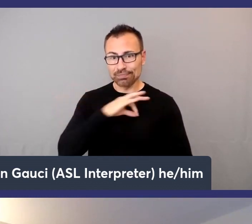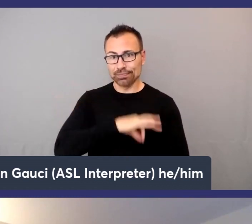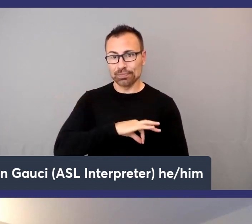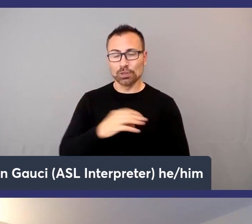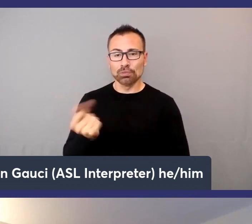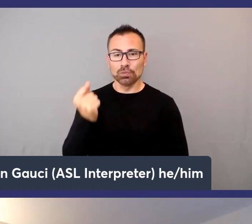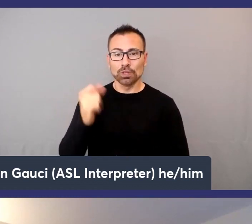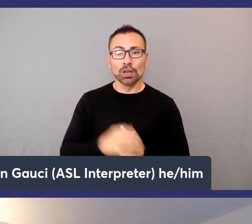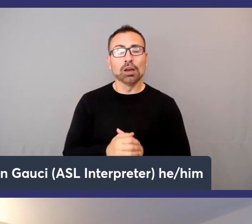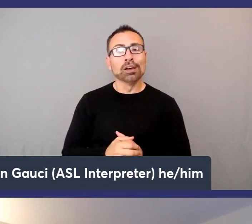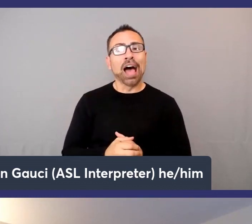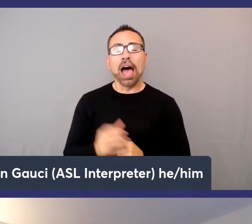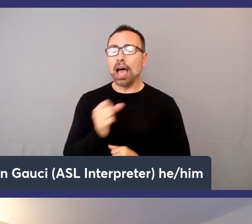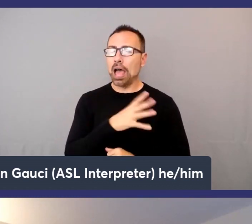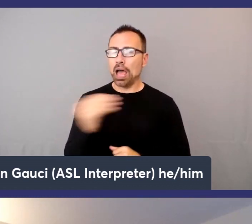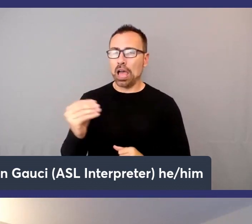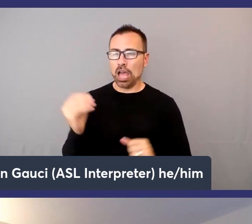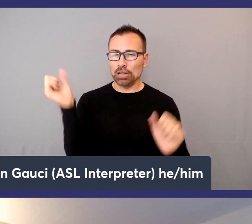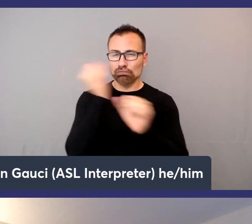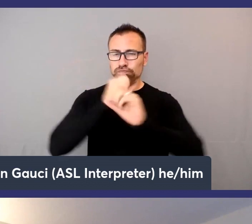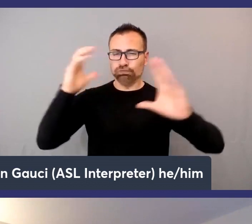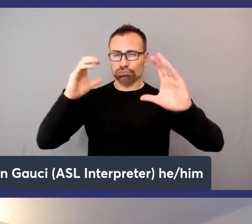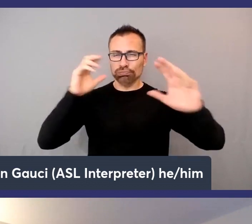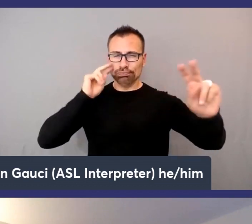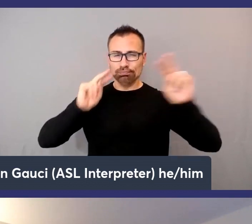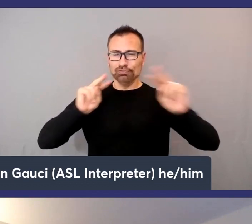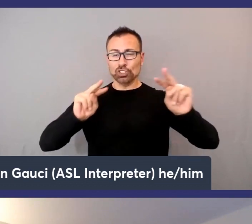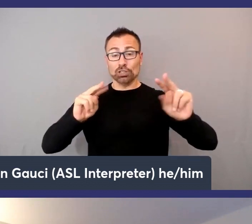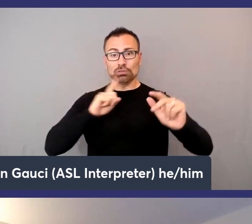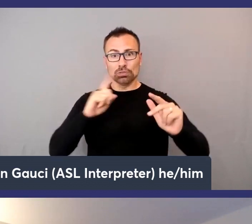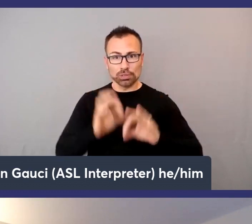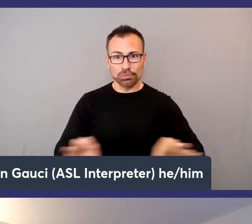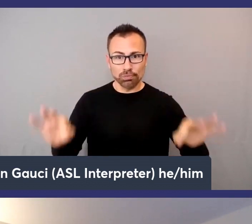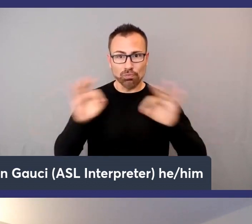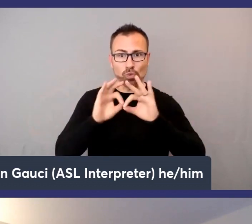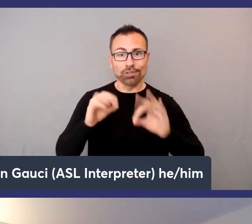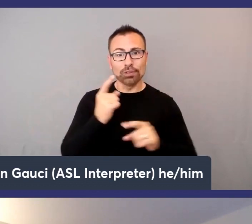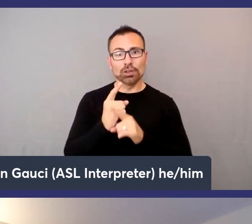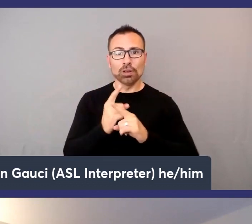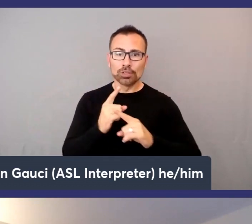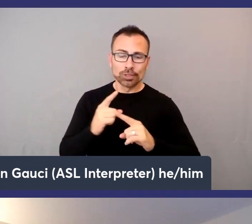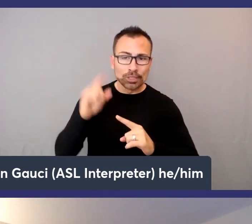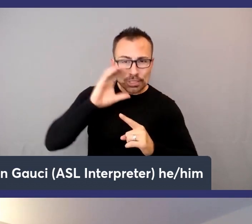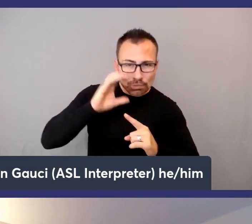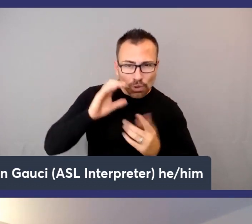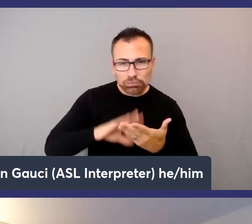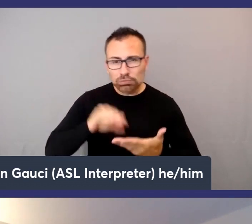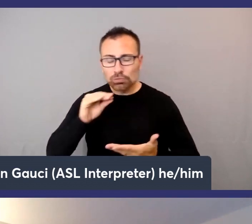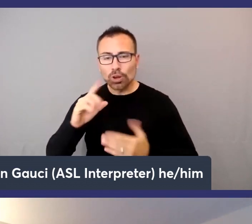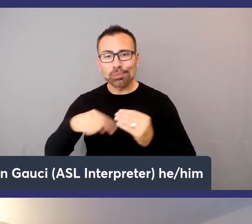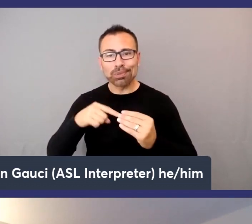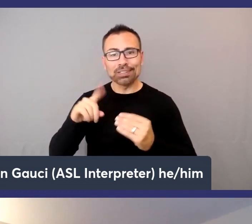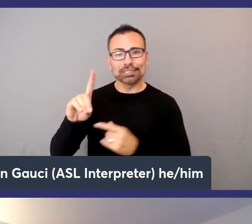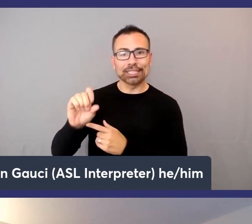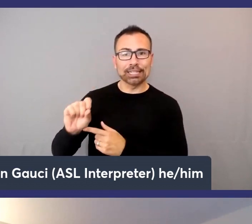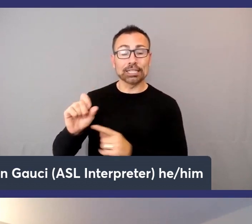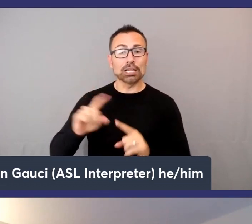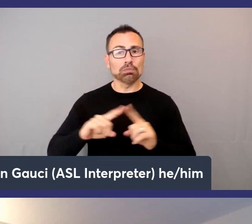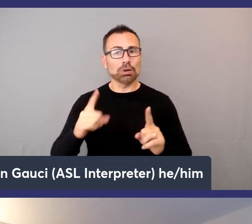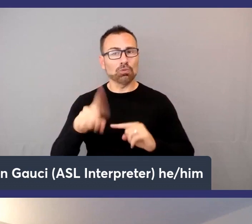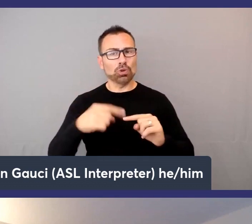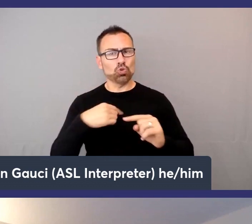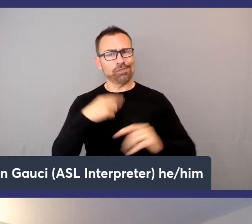only visualizing as you're exploring and learning about the different data sets, but it's also after you have a prediction, you want to be able to look at that on a